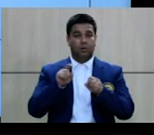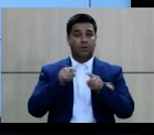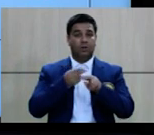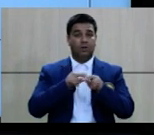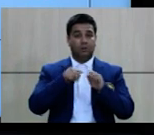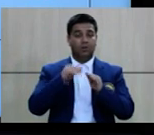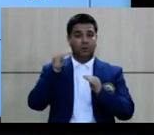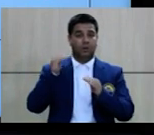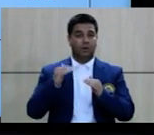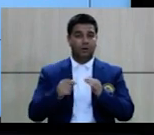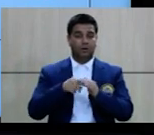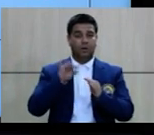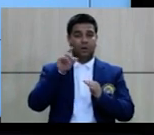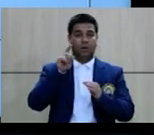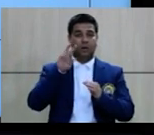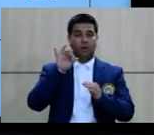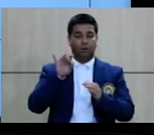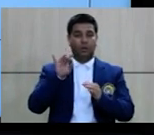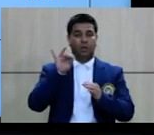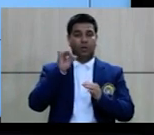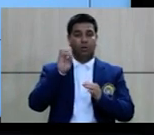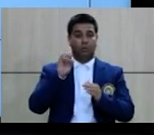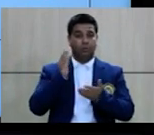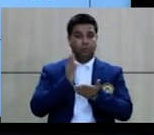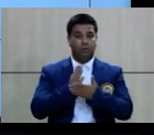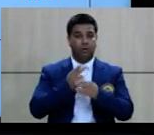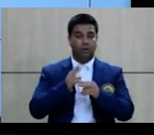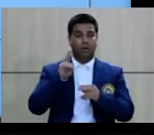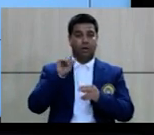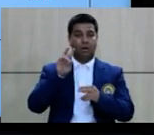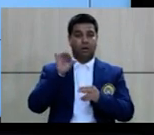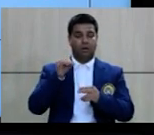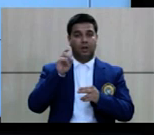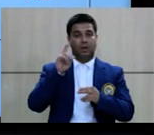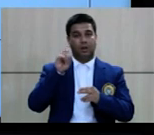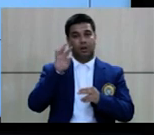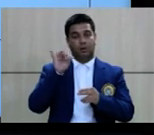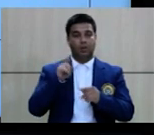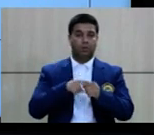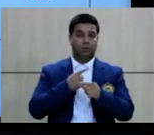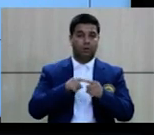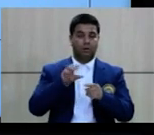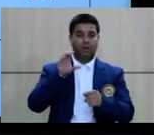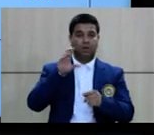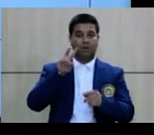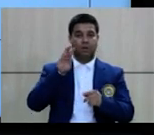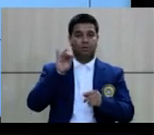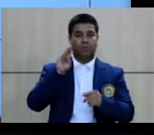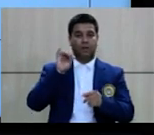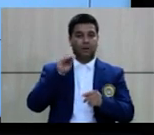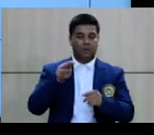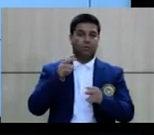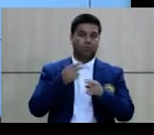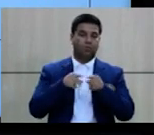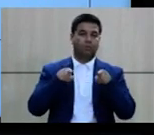moddamiz tarkibida xlor ionlari borligi uchun u modda kaliy xlorid bo'lishi mumkin yoki bo'lmasam silvinit moddasidan